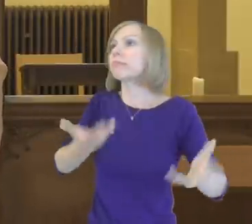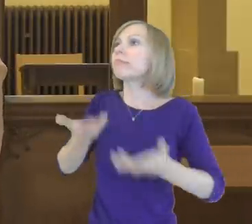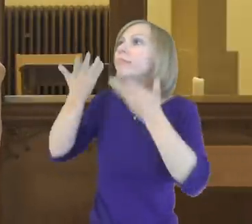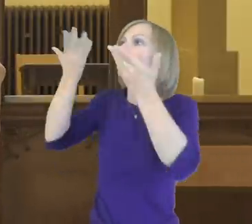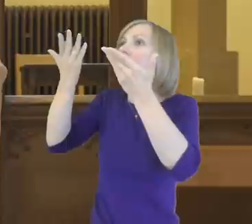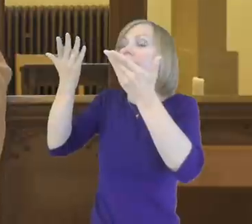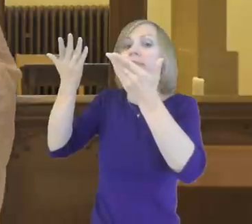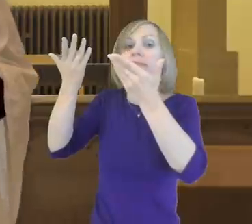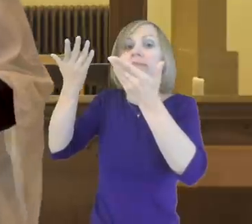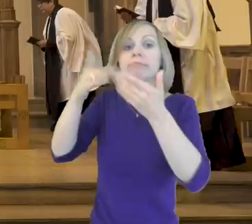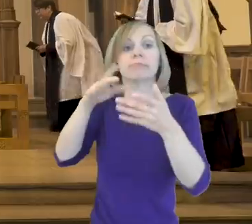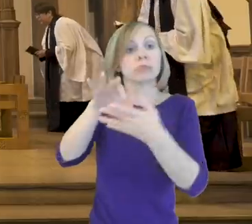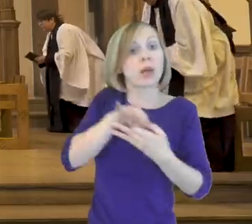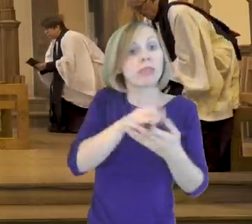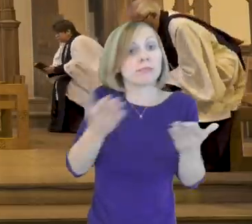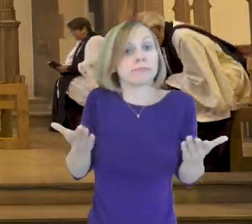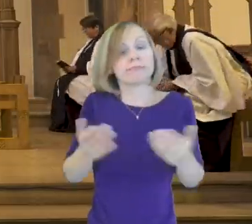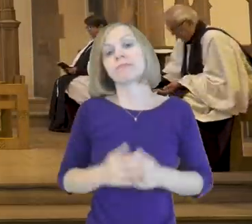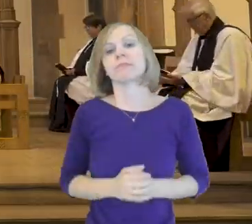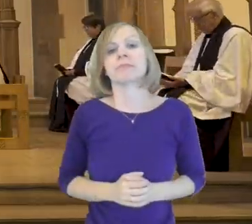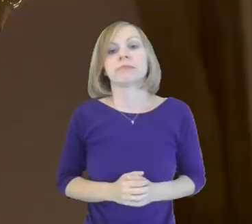grace, saying after me.